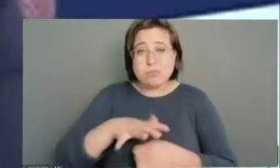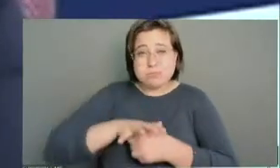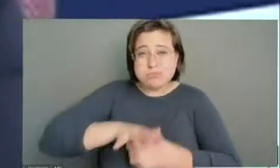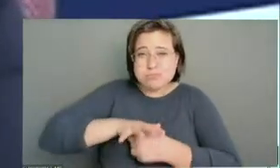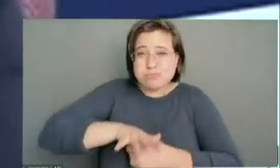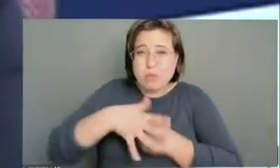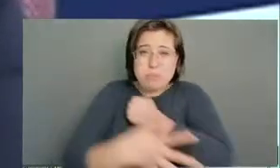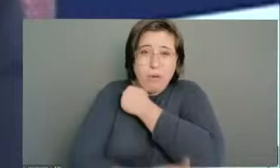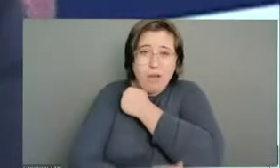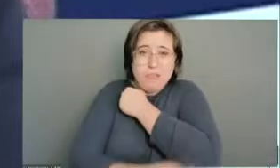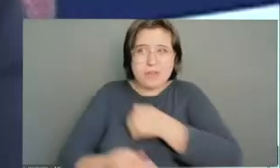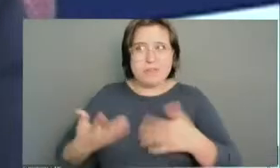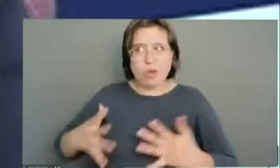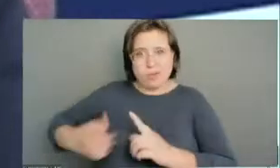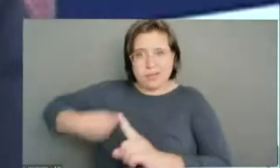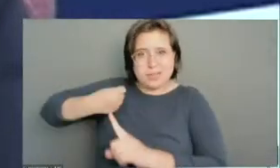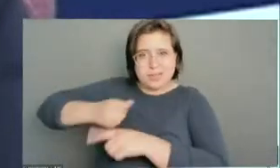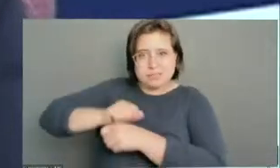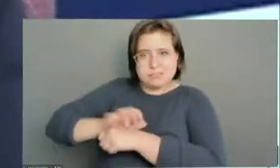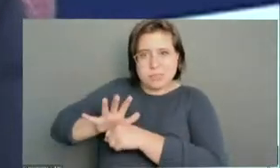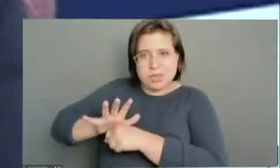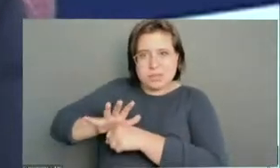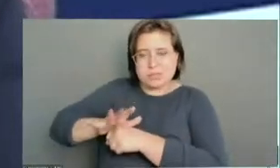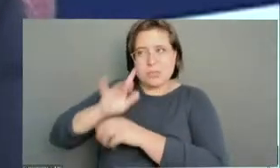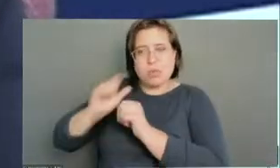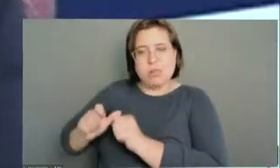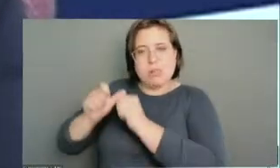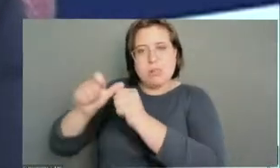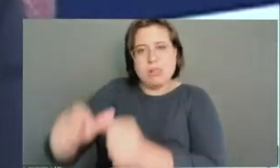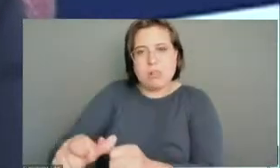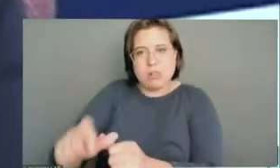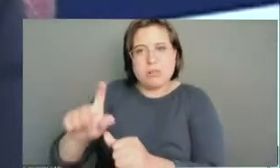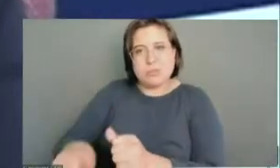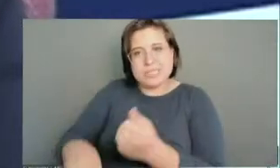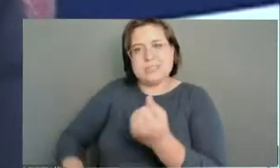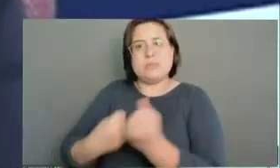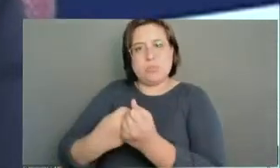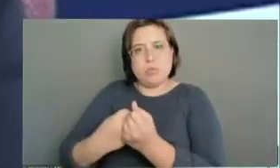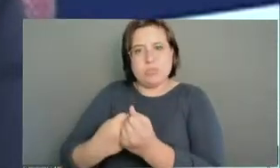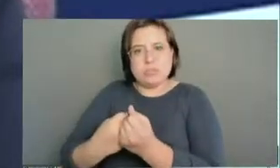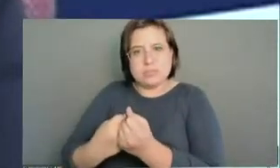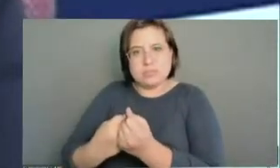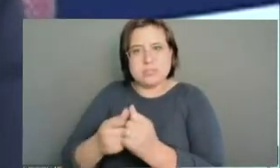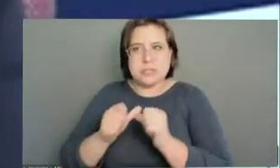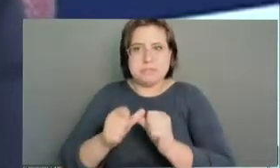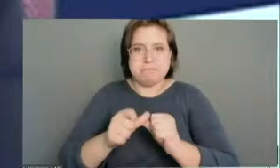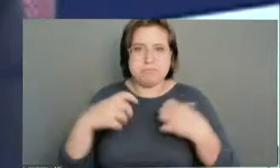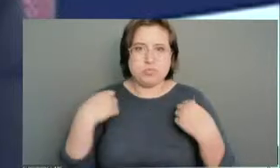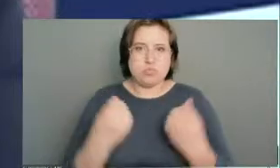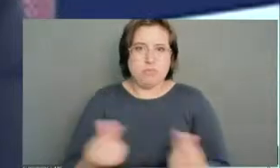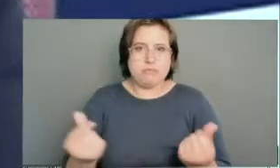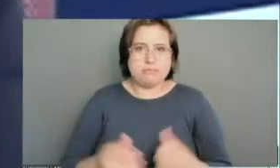been severely affected by this pandemic, will continue to need proactive support to achieve wellness.